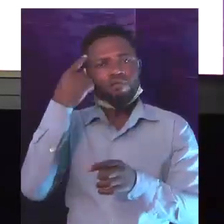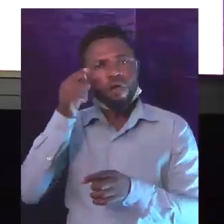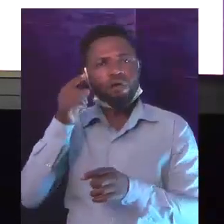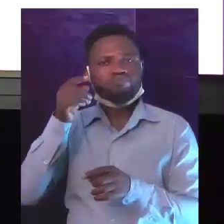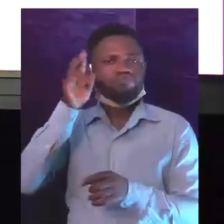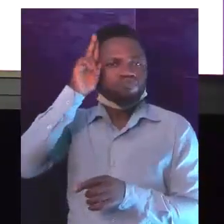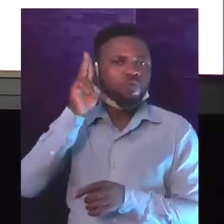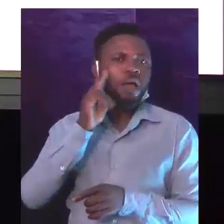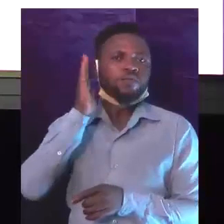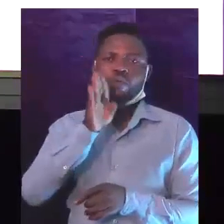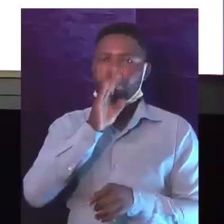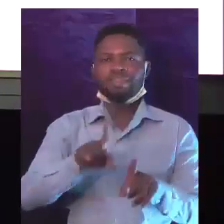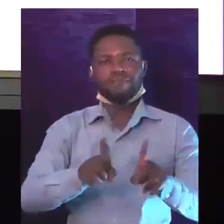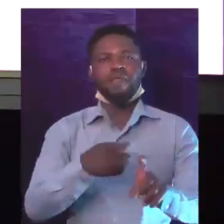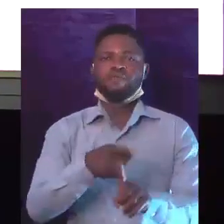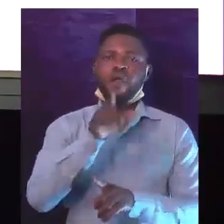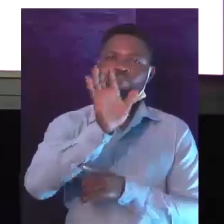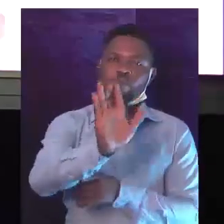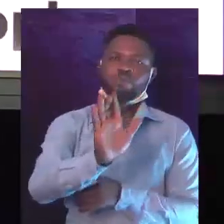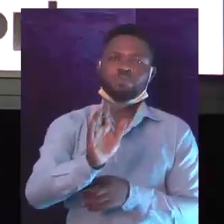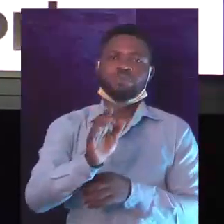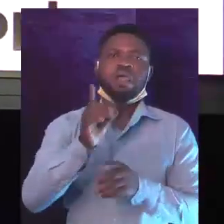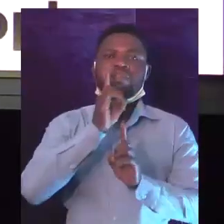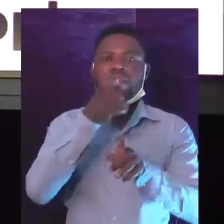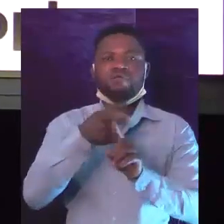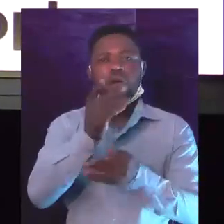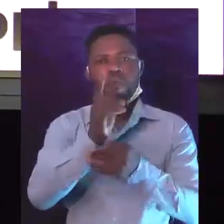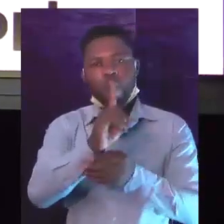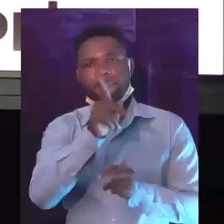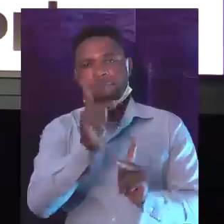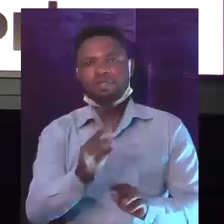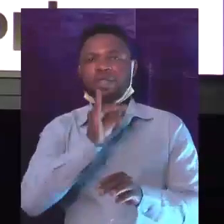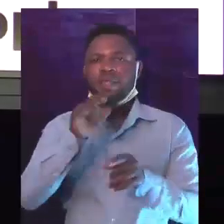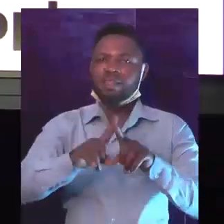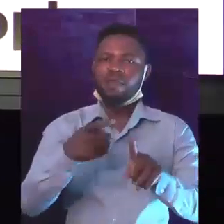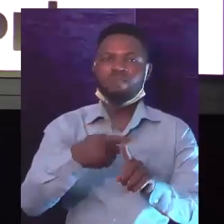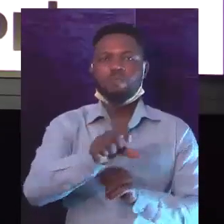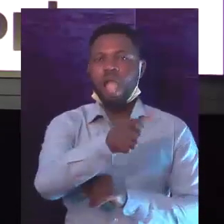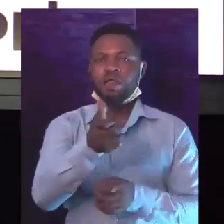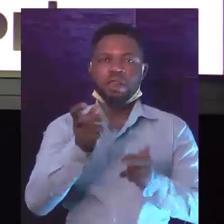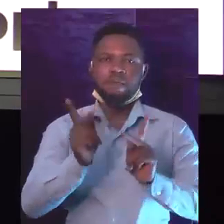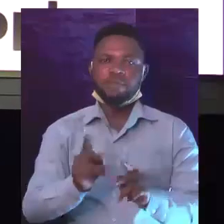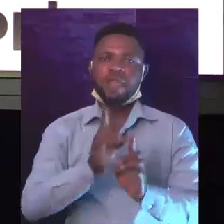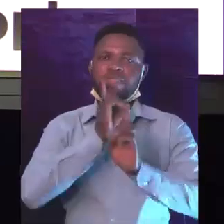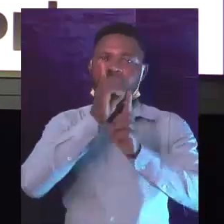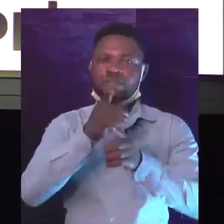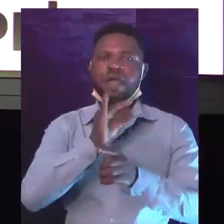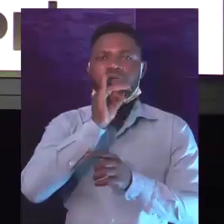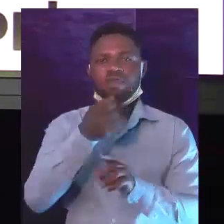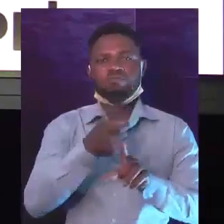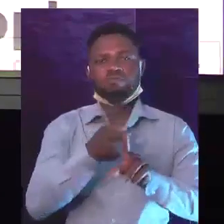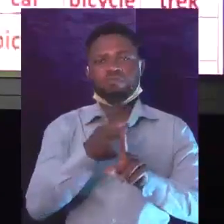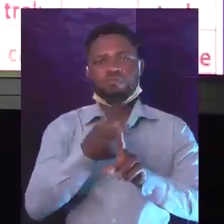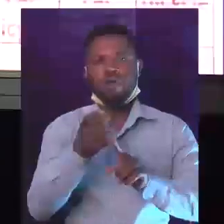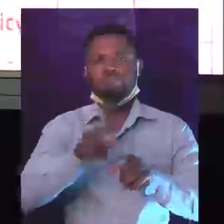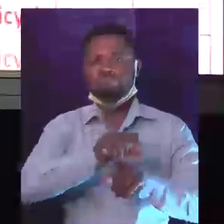from your own data, because data from one person is different from another person. Data is different for different people.